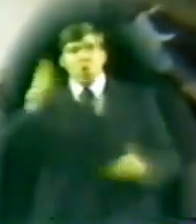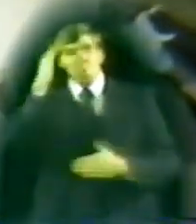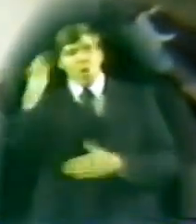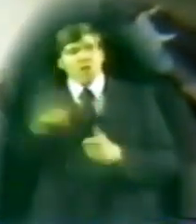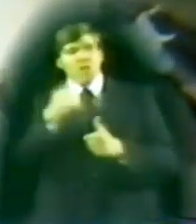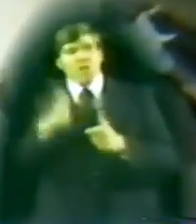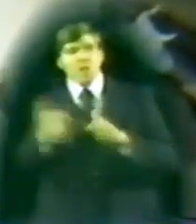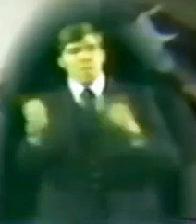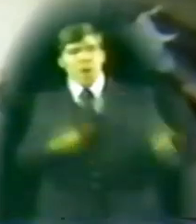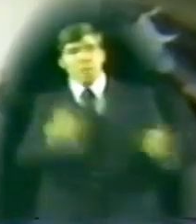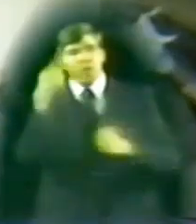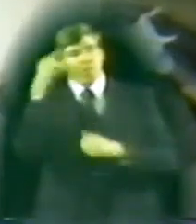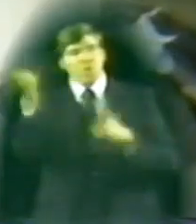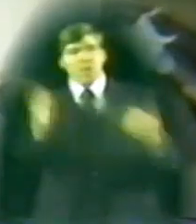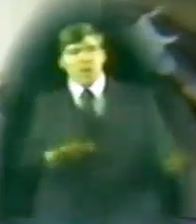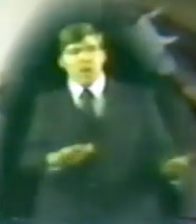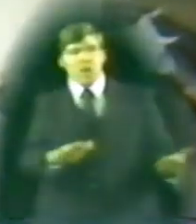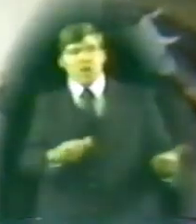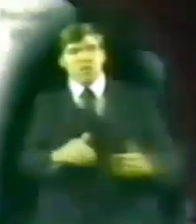they then baptized for the dead?"